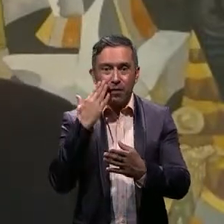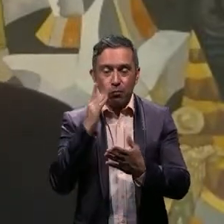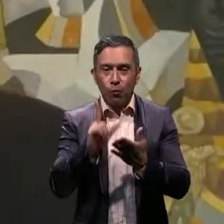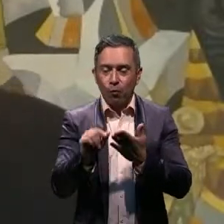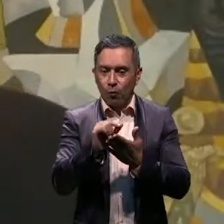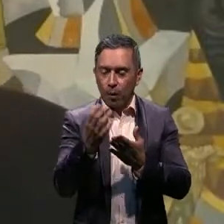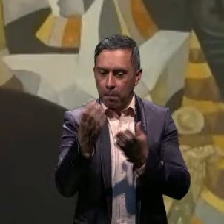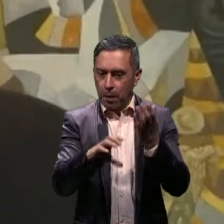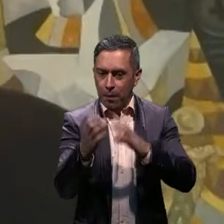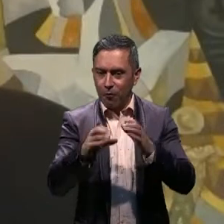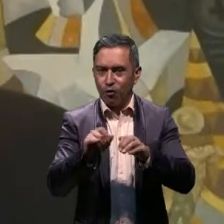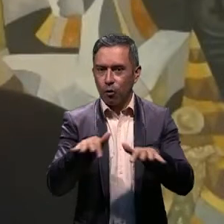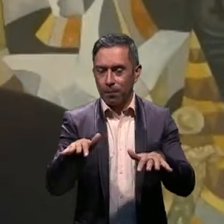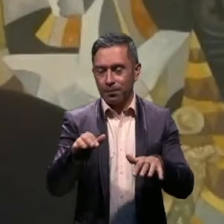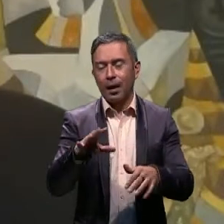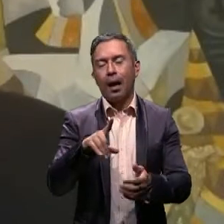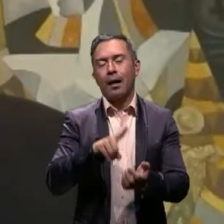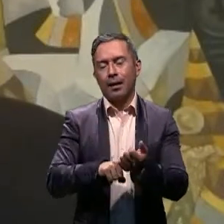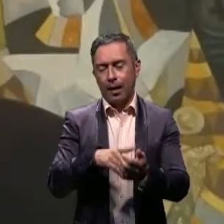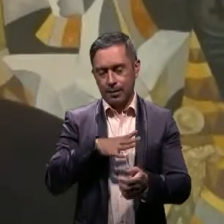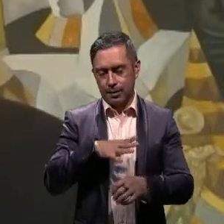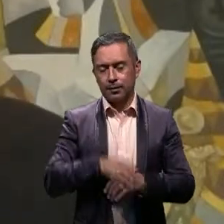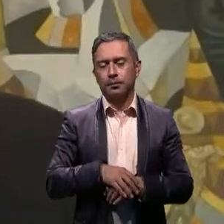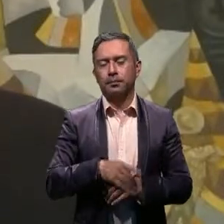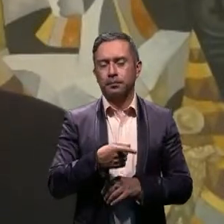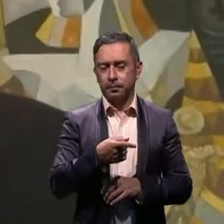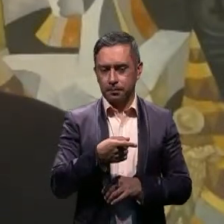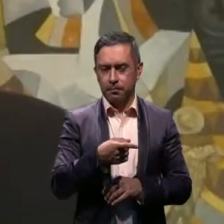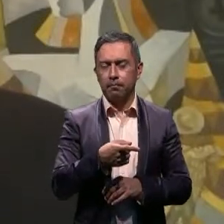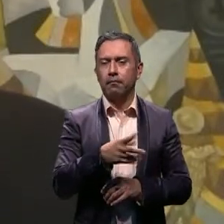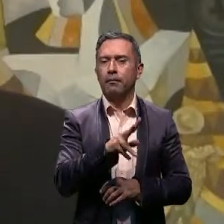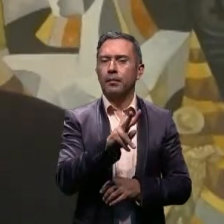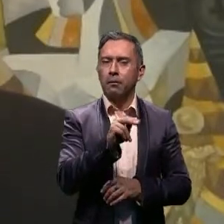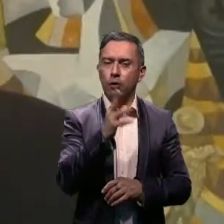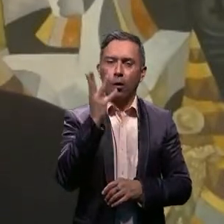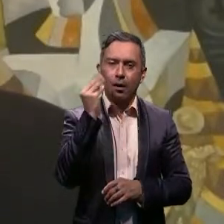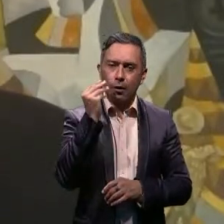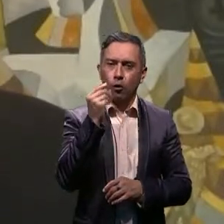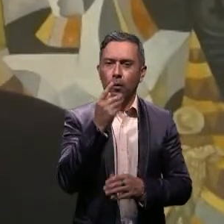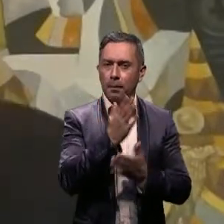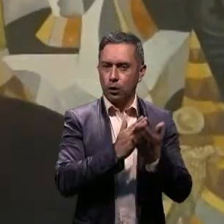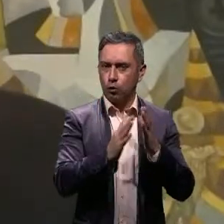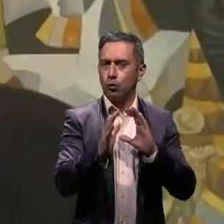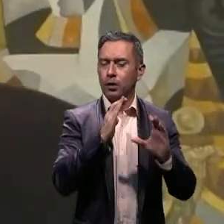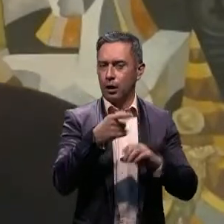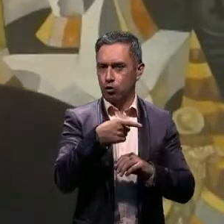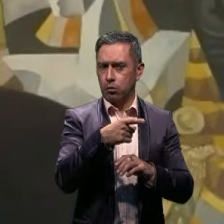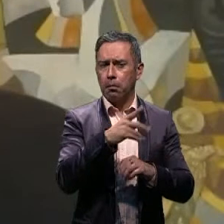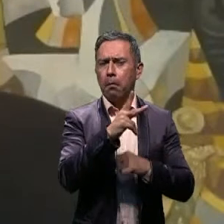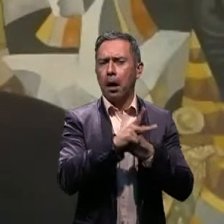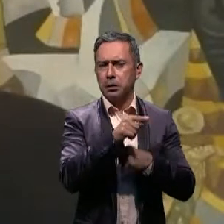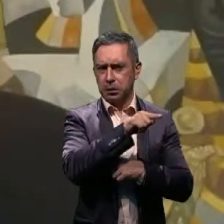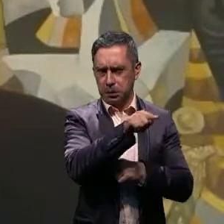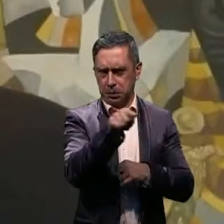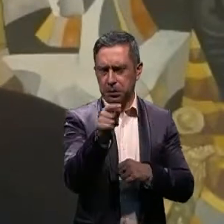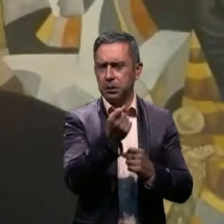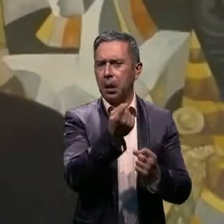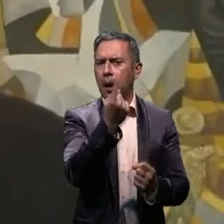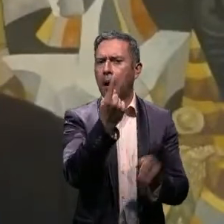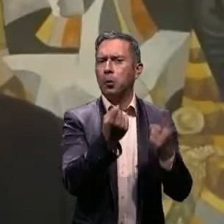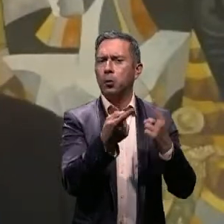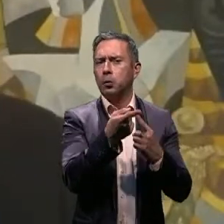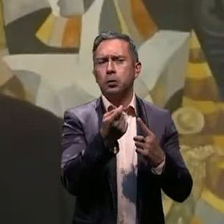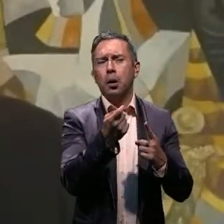the ratings. So we have right now media in some of the countries of the region that